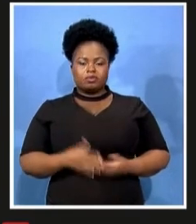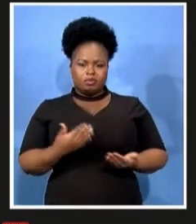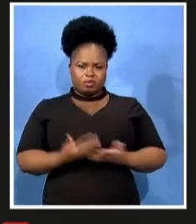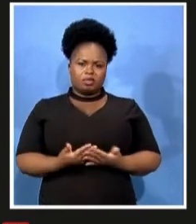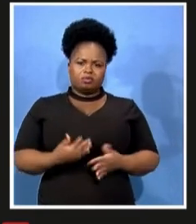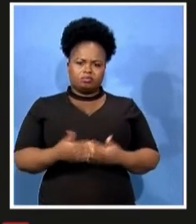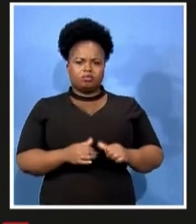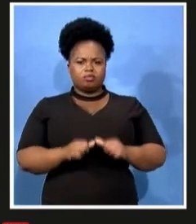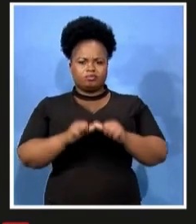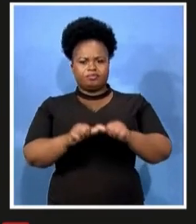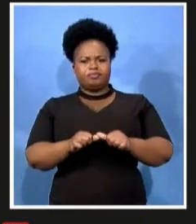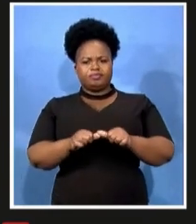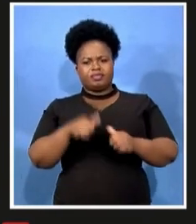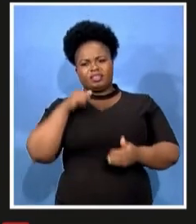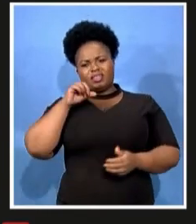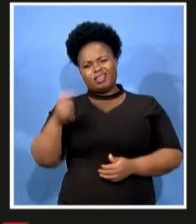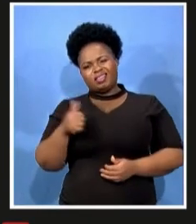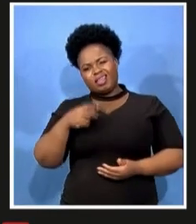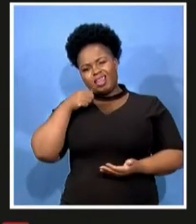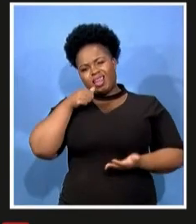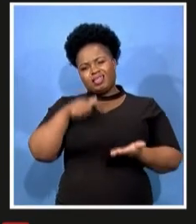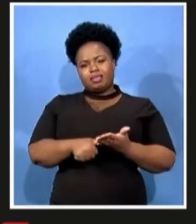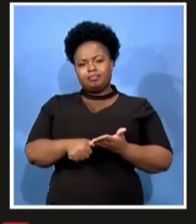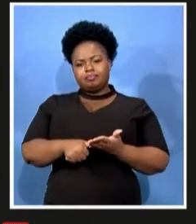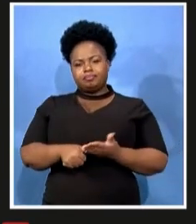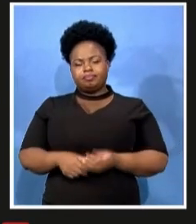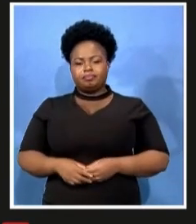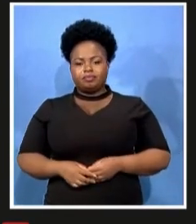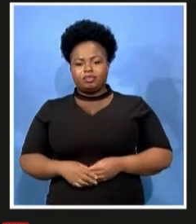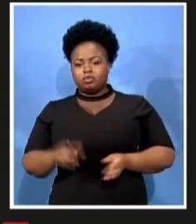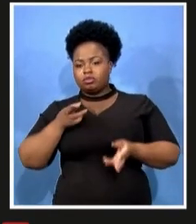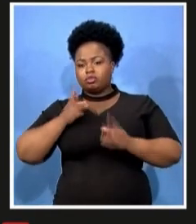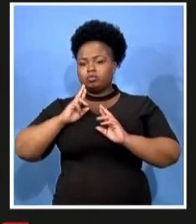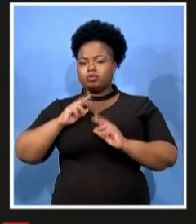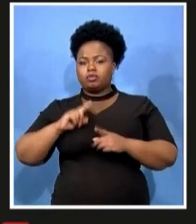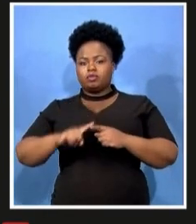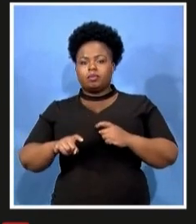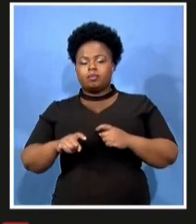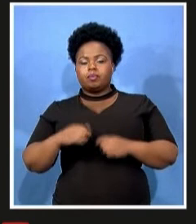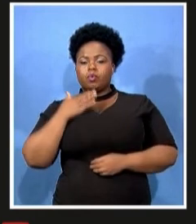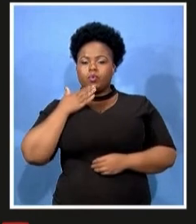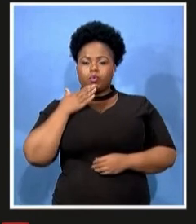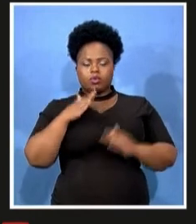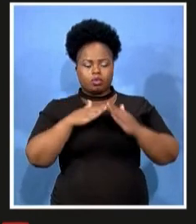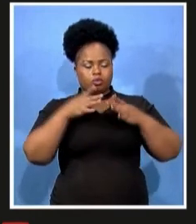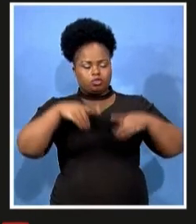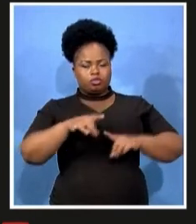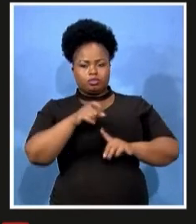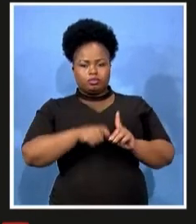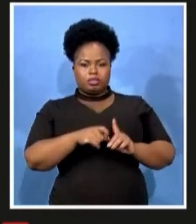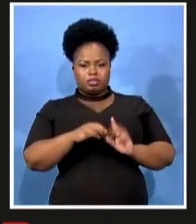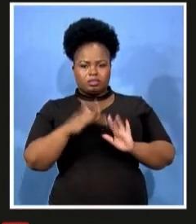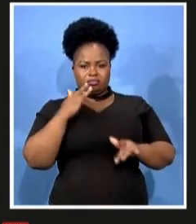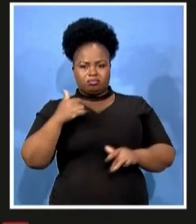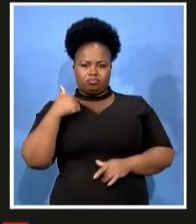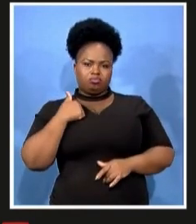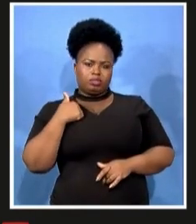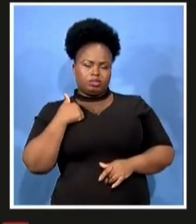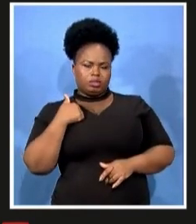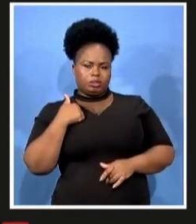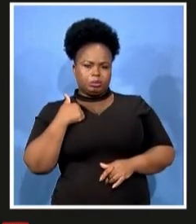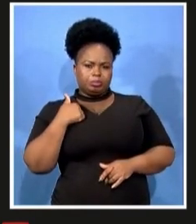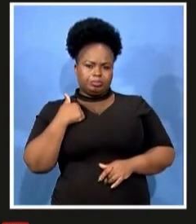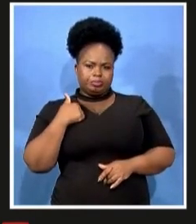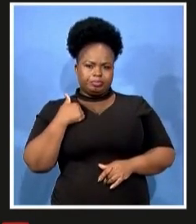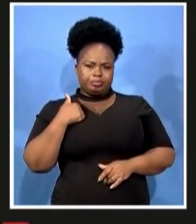a correspondence from the House Chair that was forwarded to me, and I was asked Ms. Machalamba